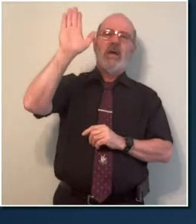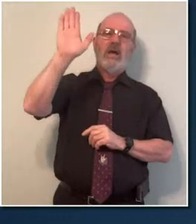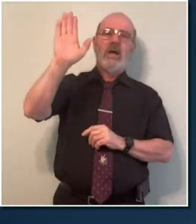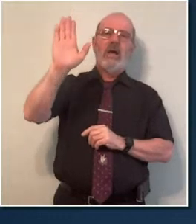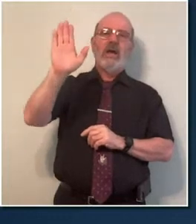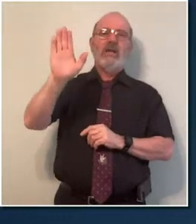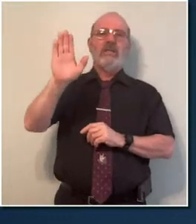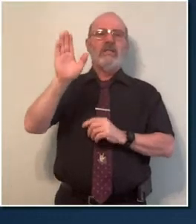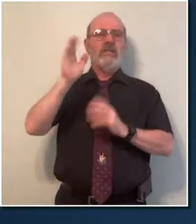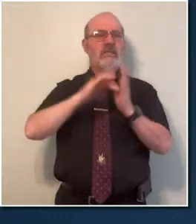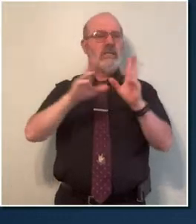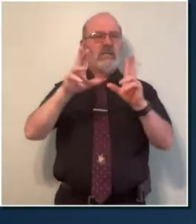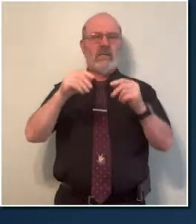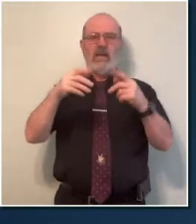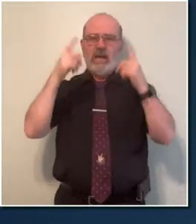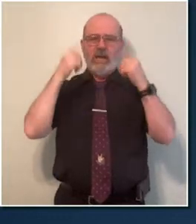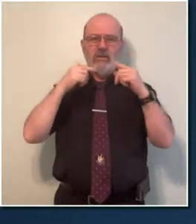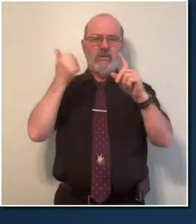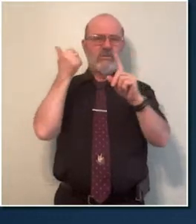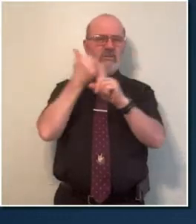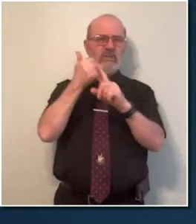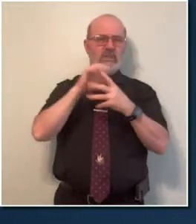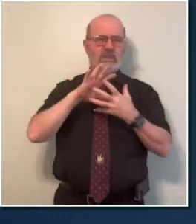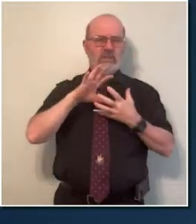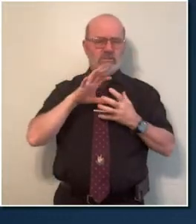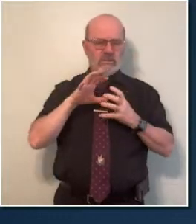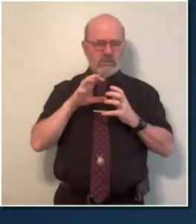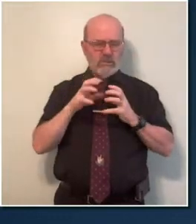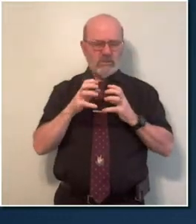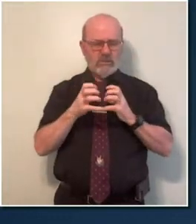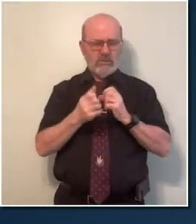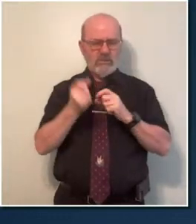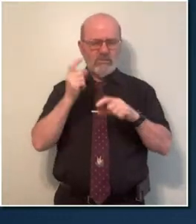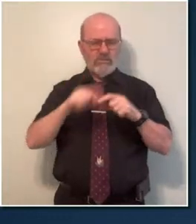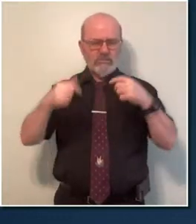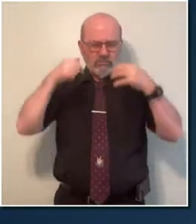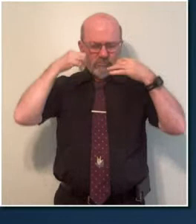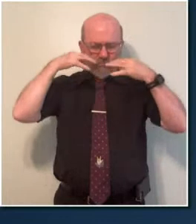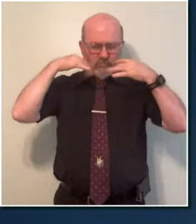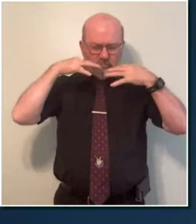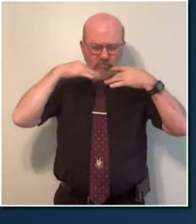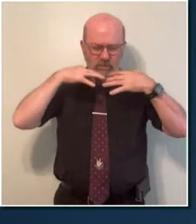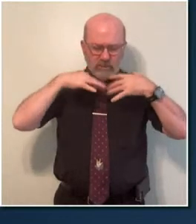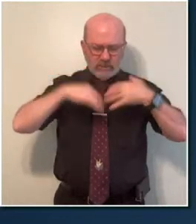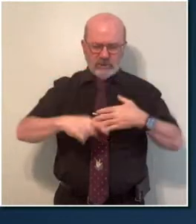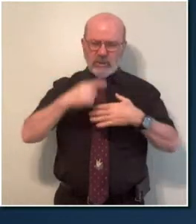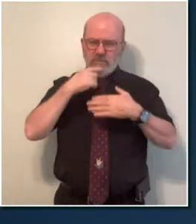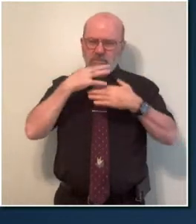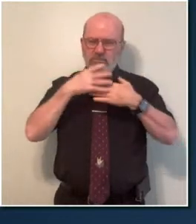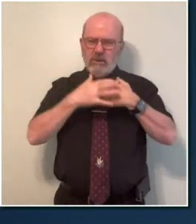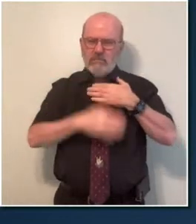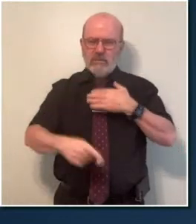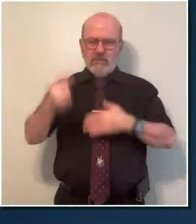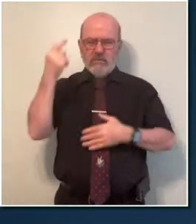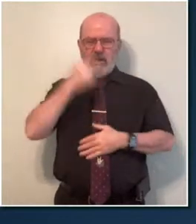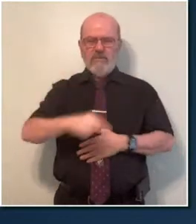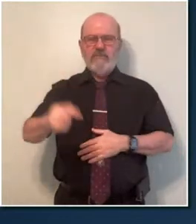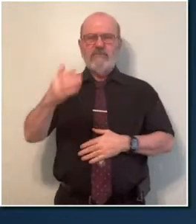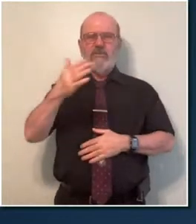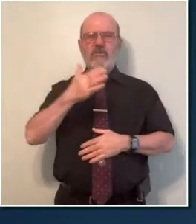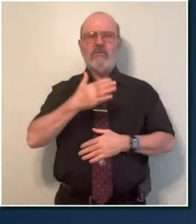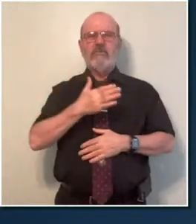thine. He had no tears for his own grief, but sweat drops of blood